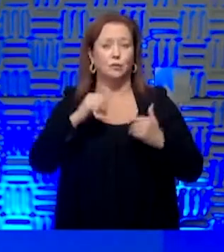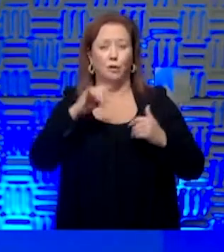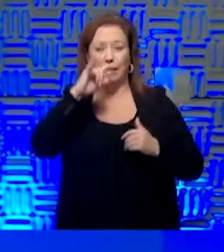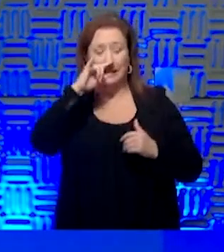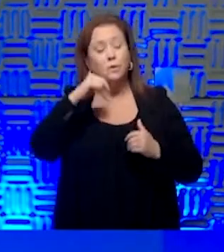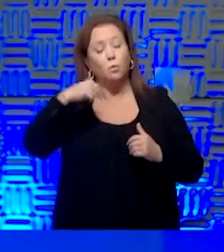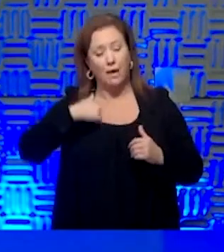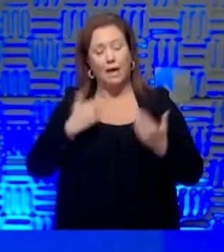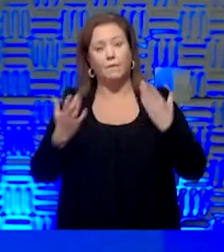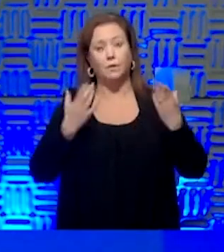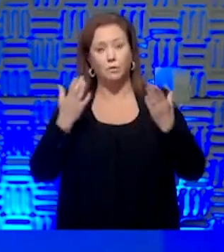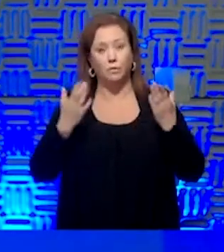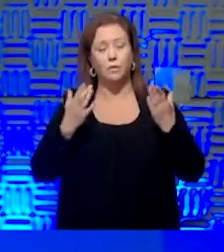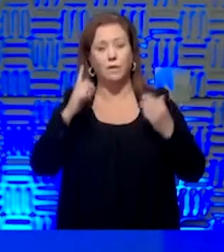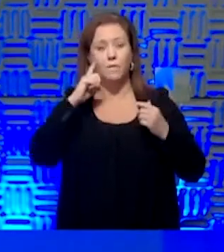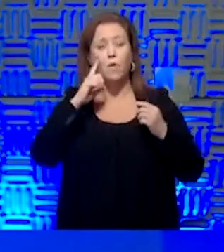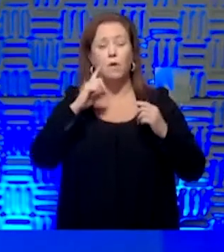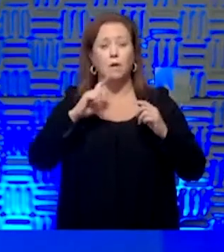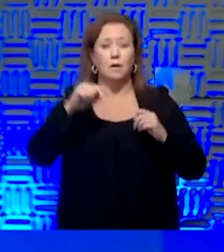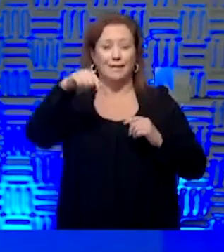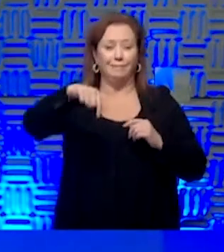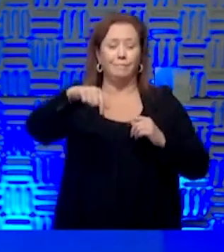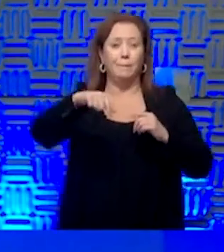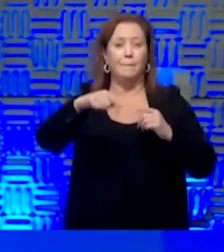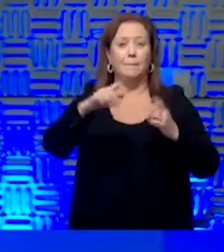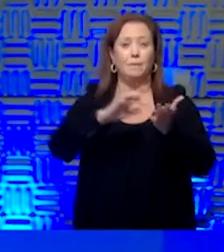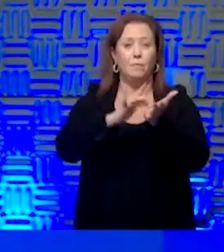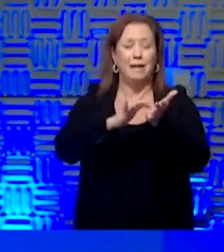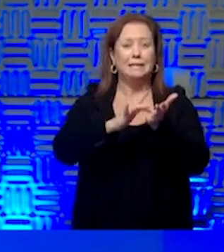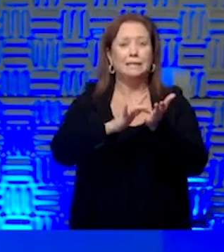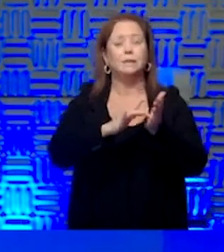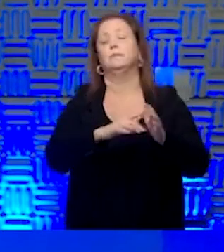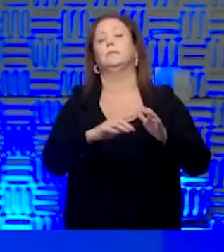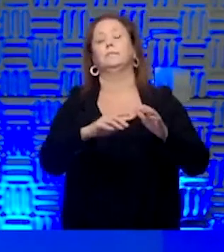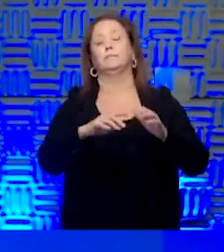here for palliative medicine and for child